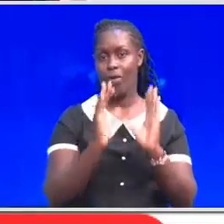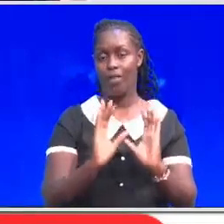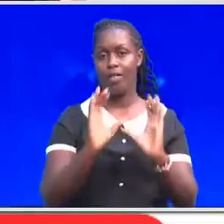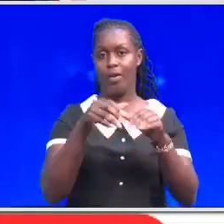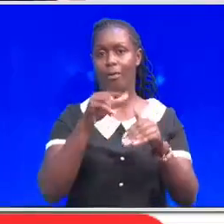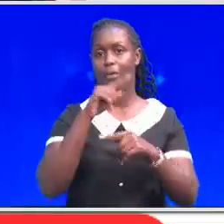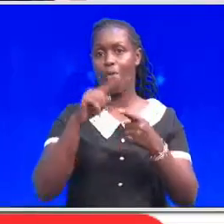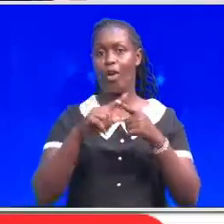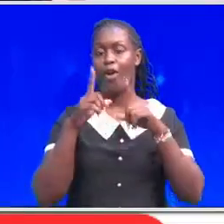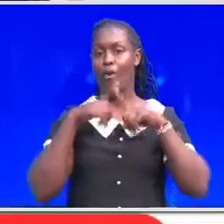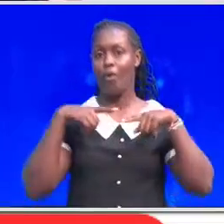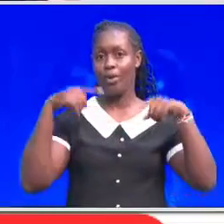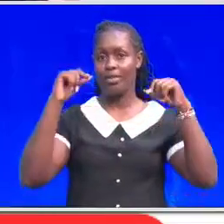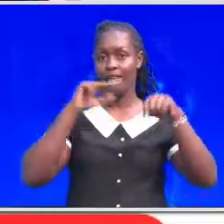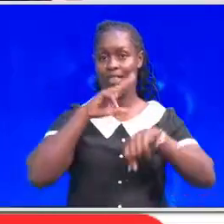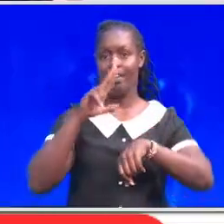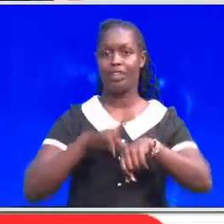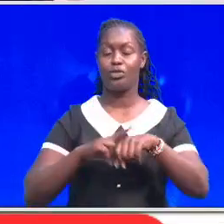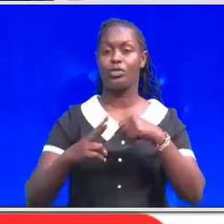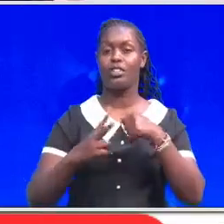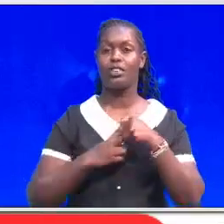the National 7 Circuit.